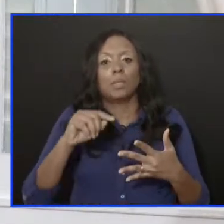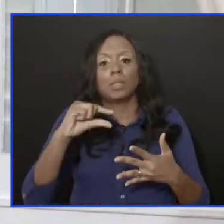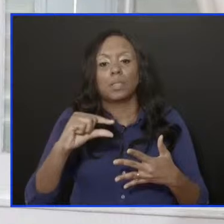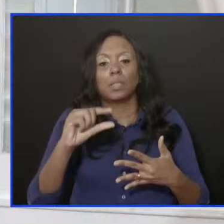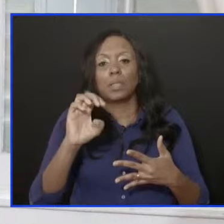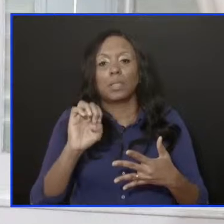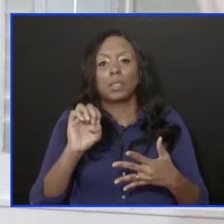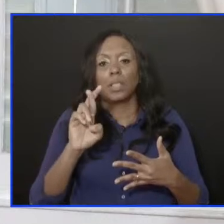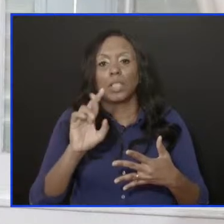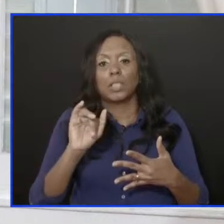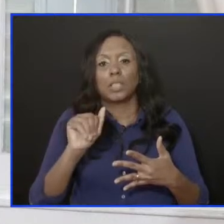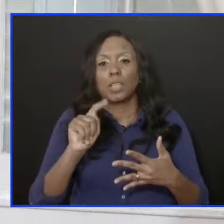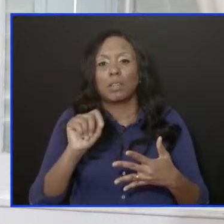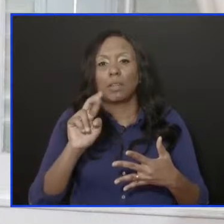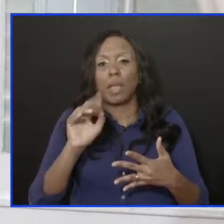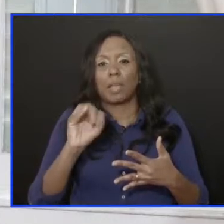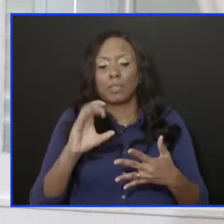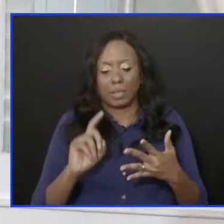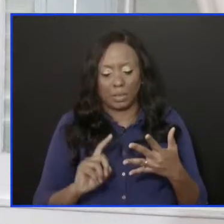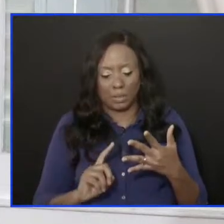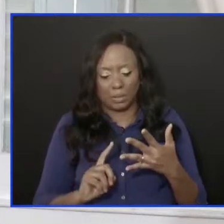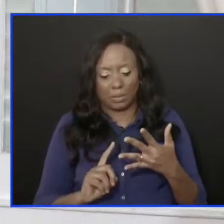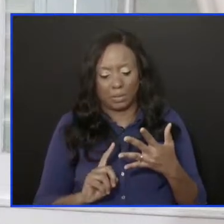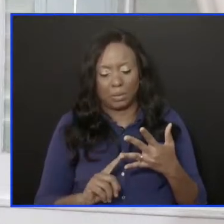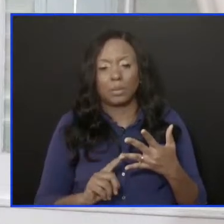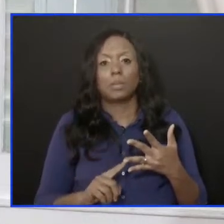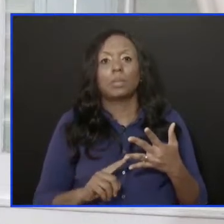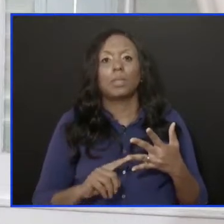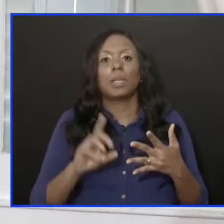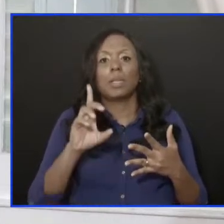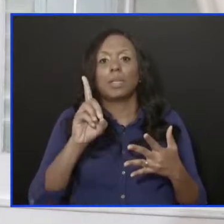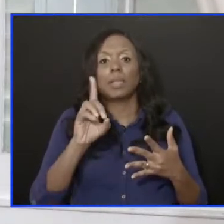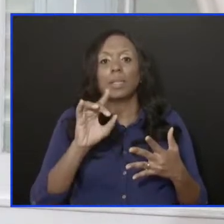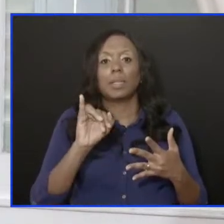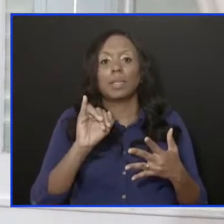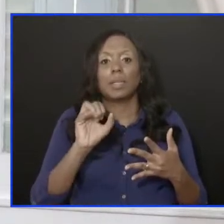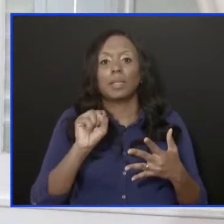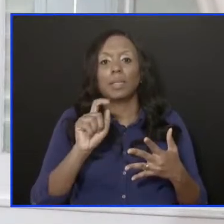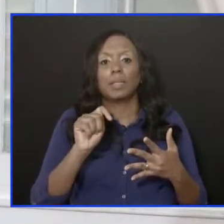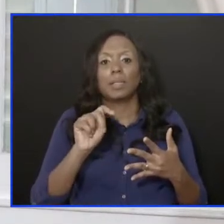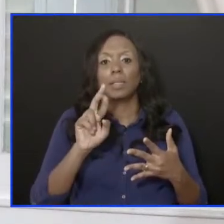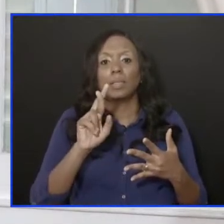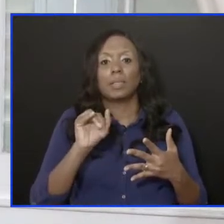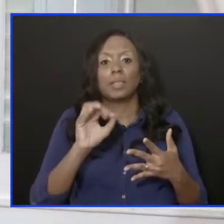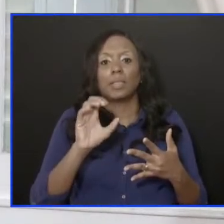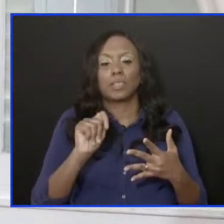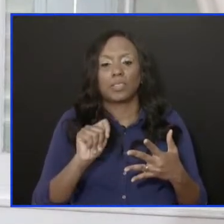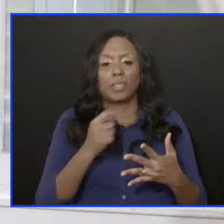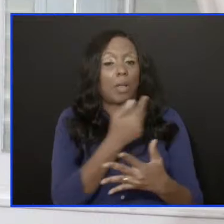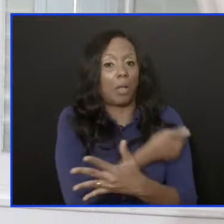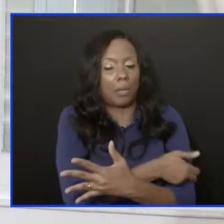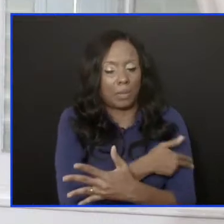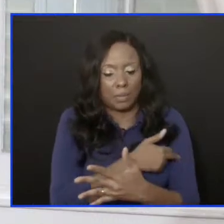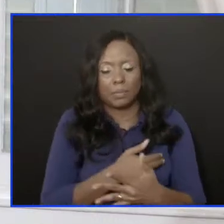hospitals, within the last 4 to 6 weeks or so, we would have seen